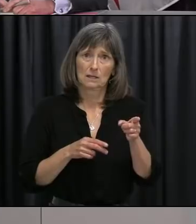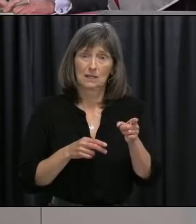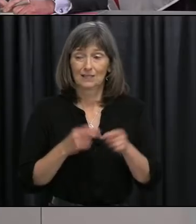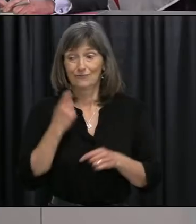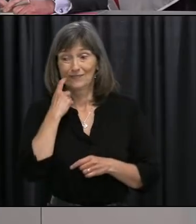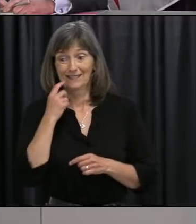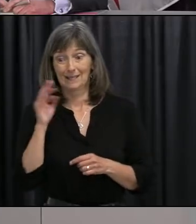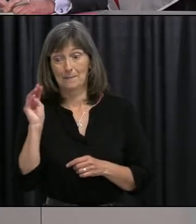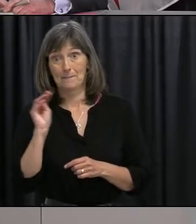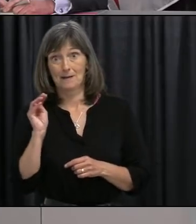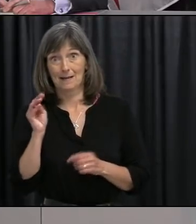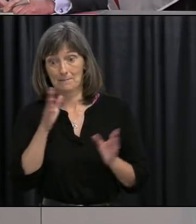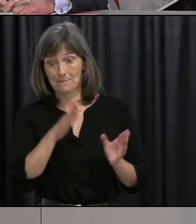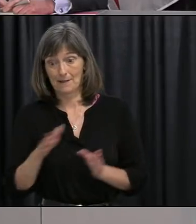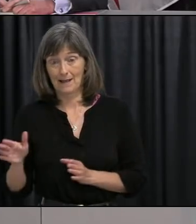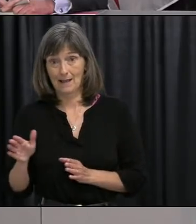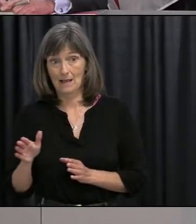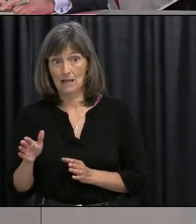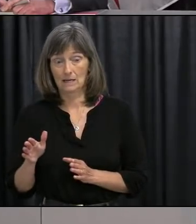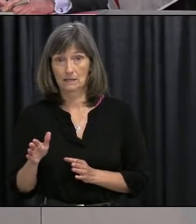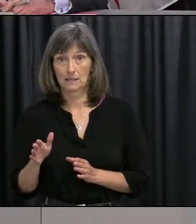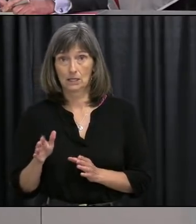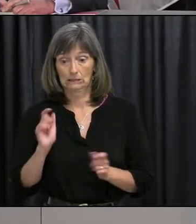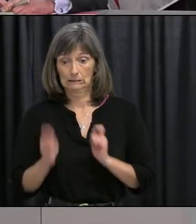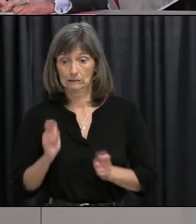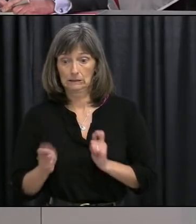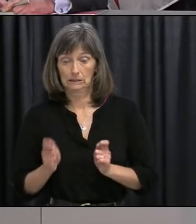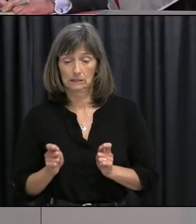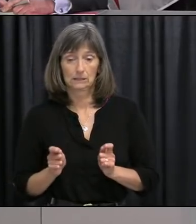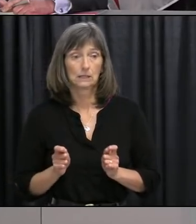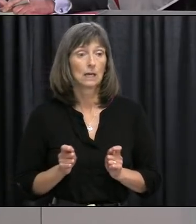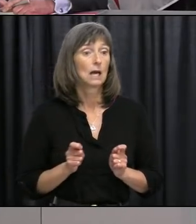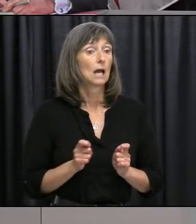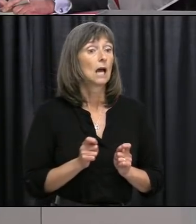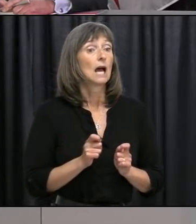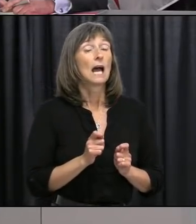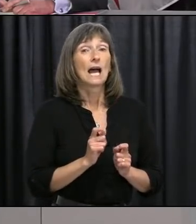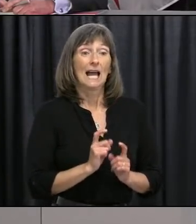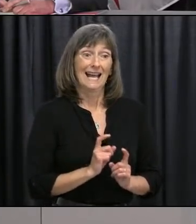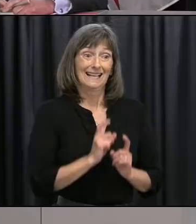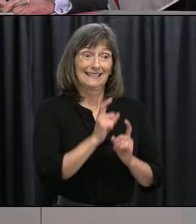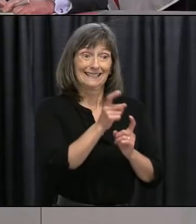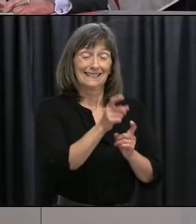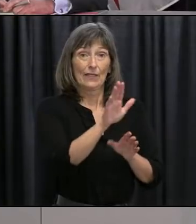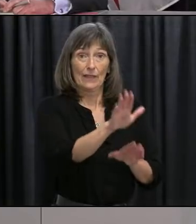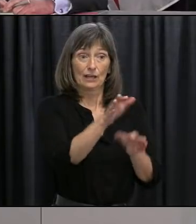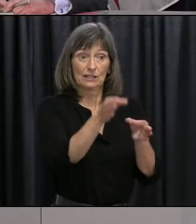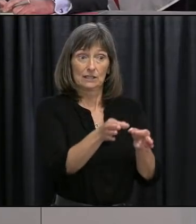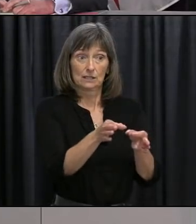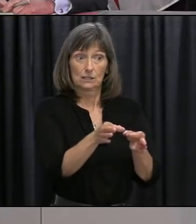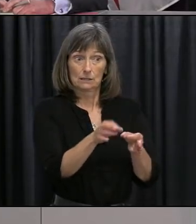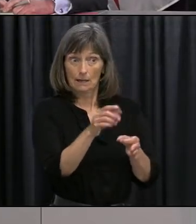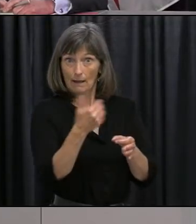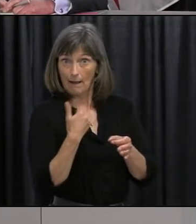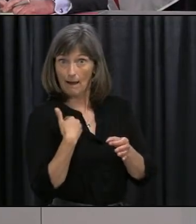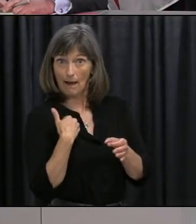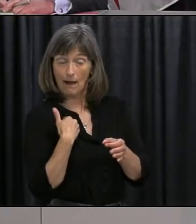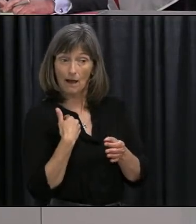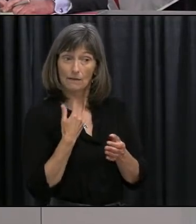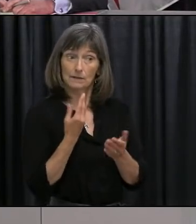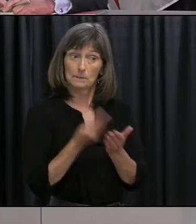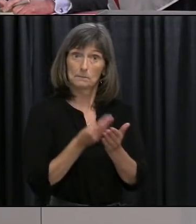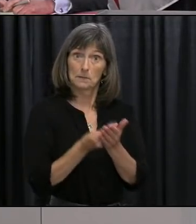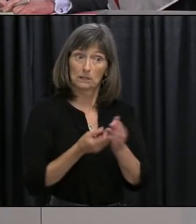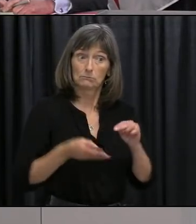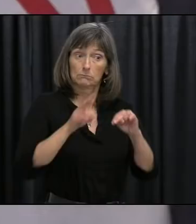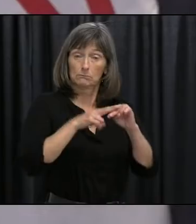Monday's plan within their existing budget, or beyond this $20 million announced for laptops, is there going to be extra funding given to